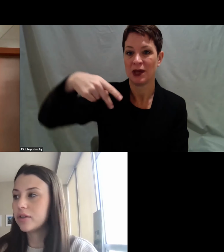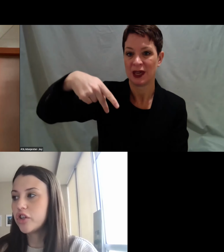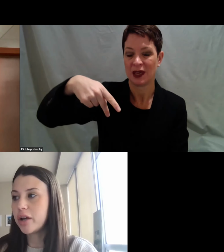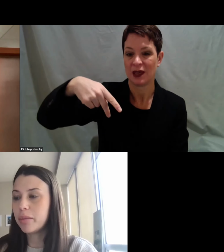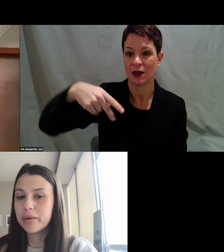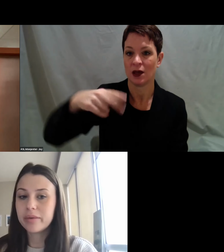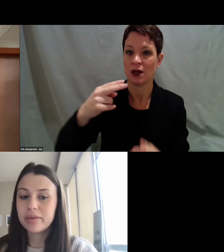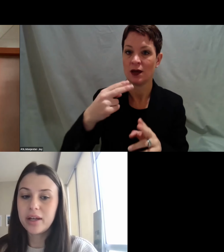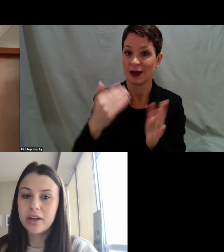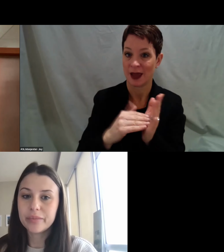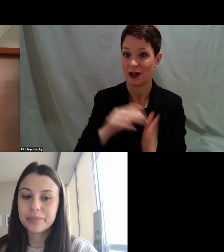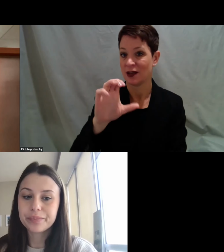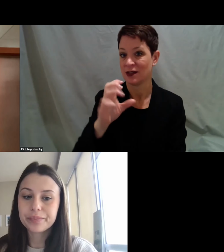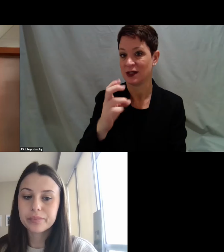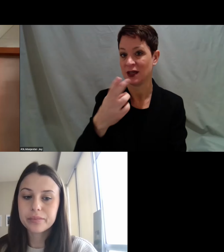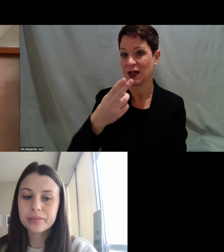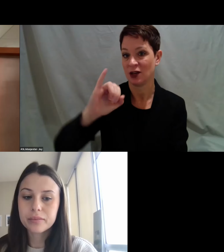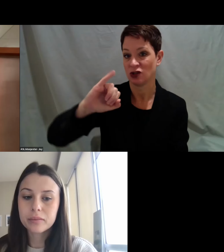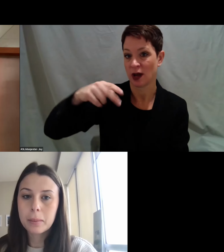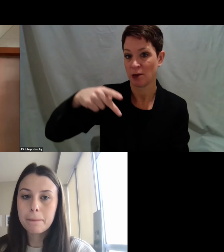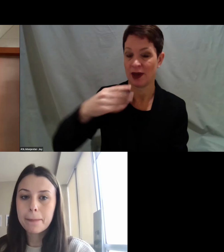C-H-I-P, CHIP. Thank you.